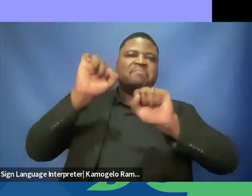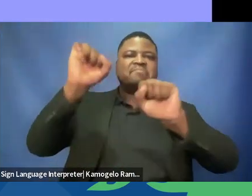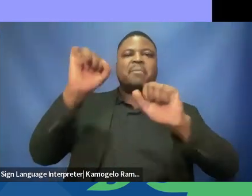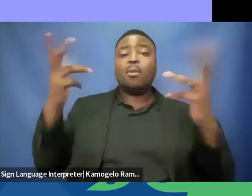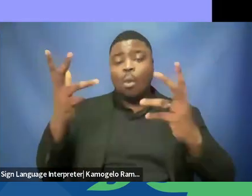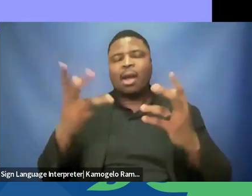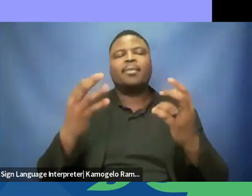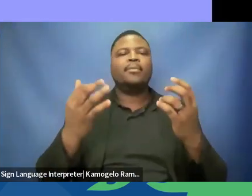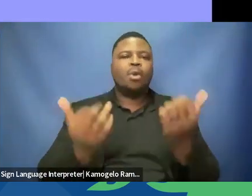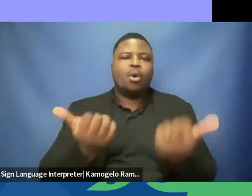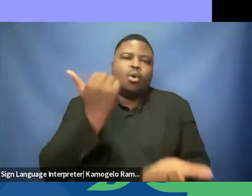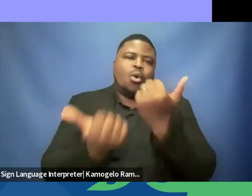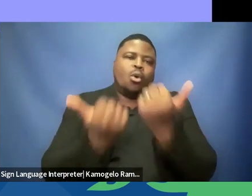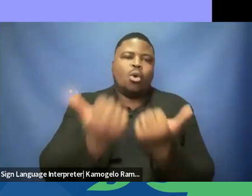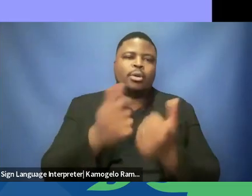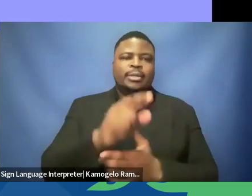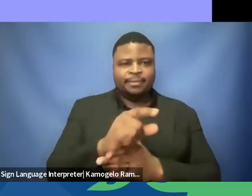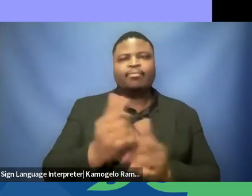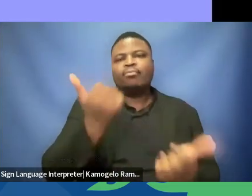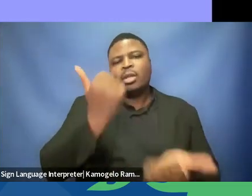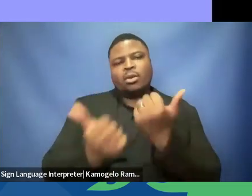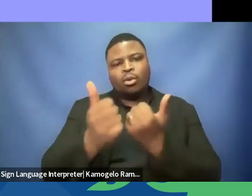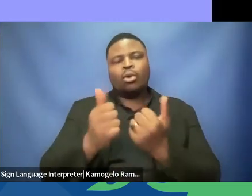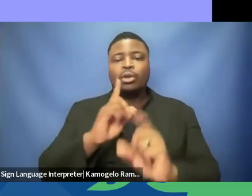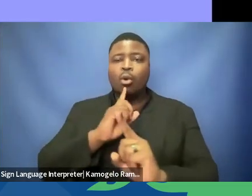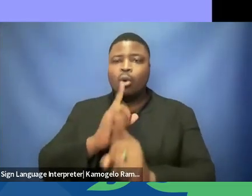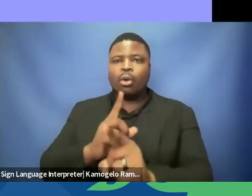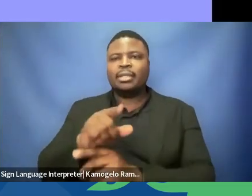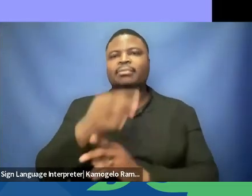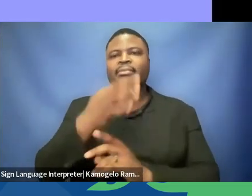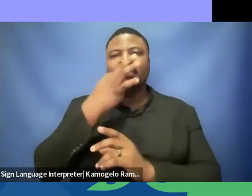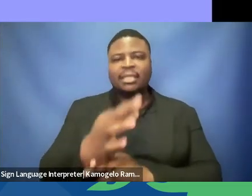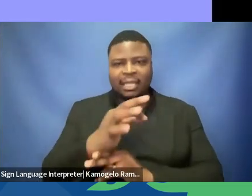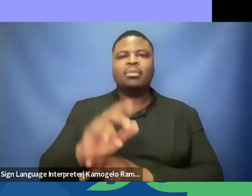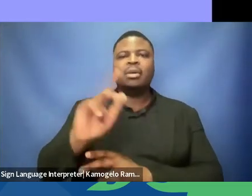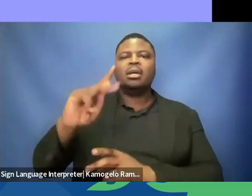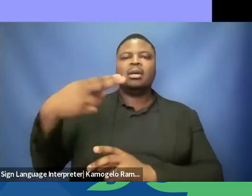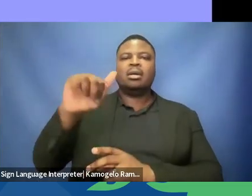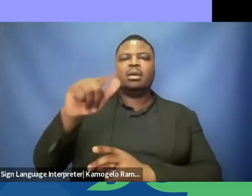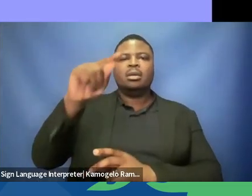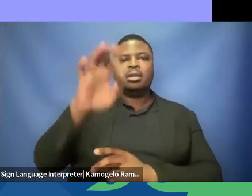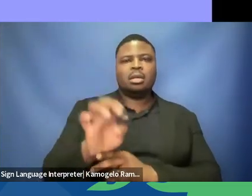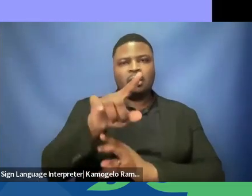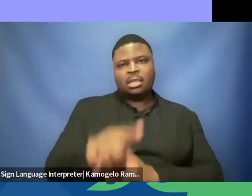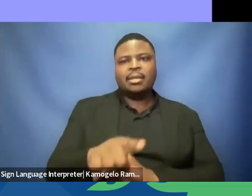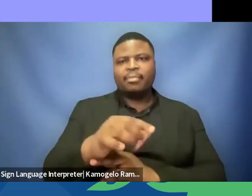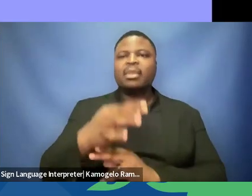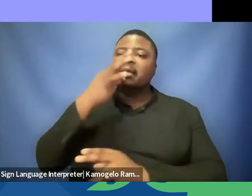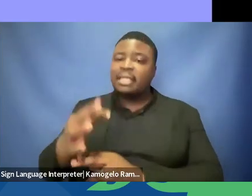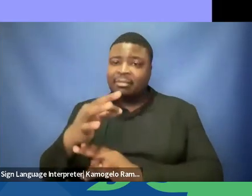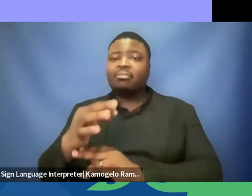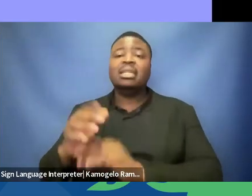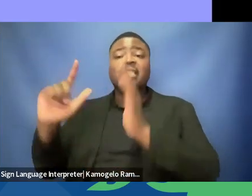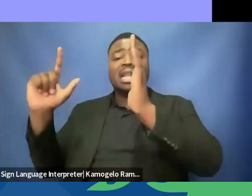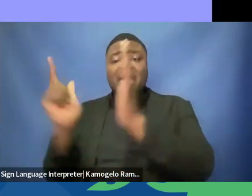So the court upheld. Reason was that cat in Kenya is classified as a legal commercial plant, and this is in the